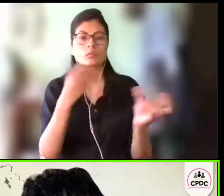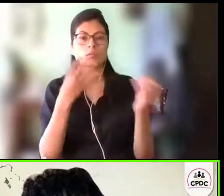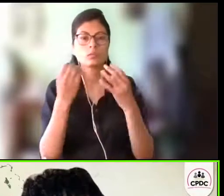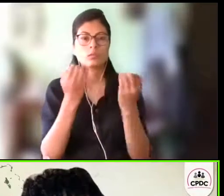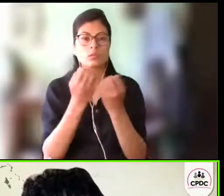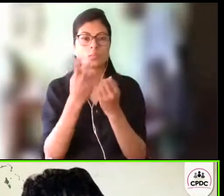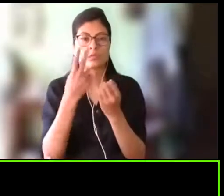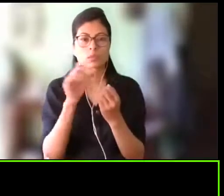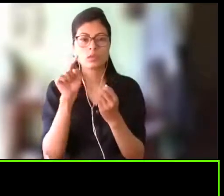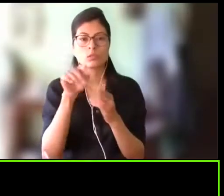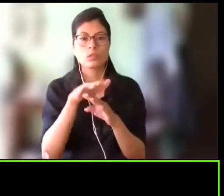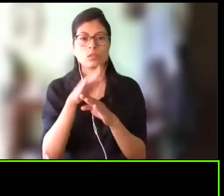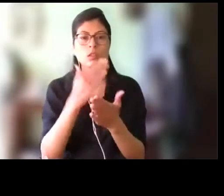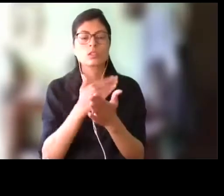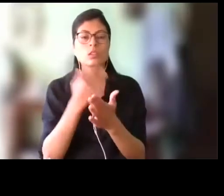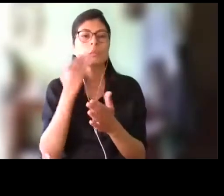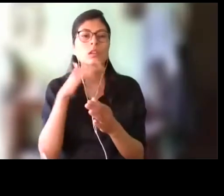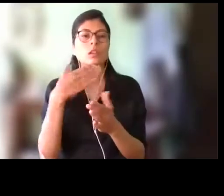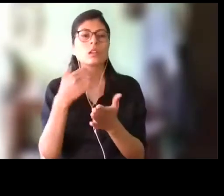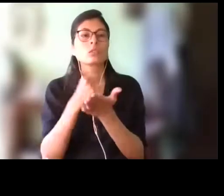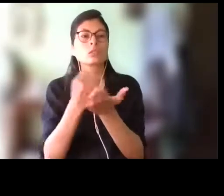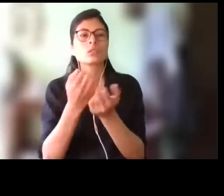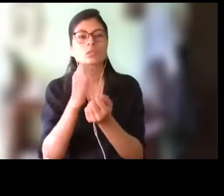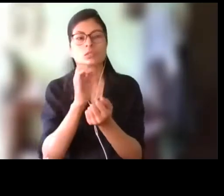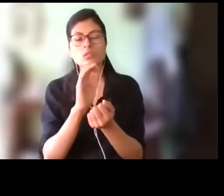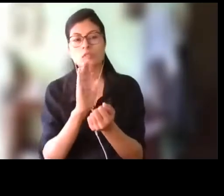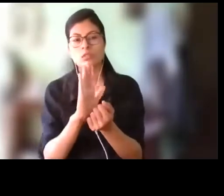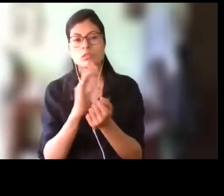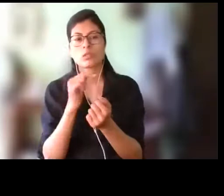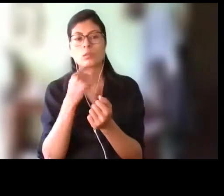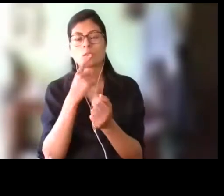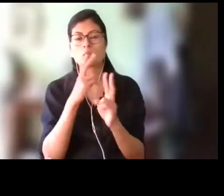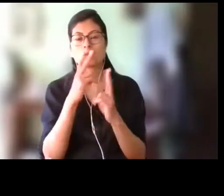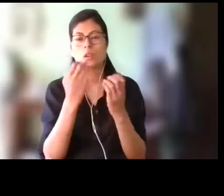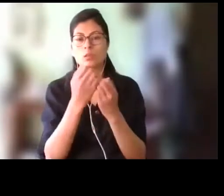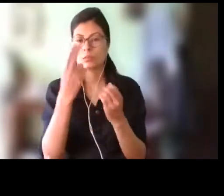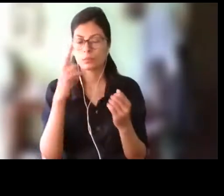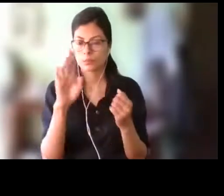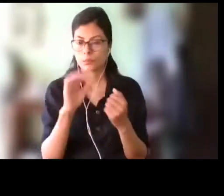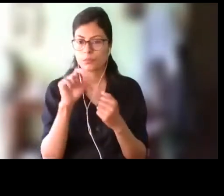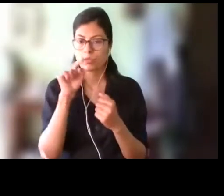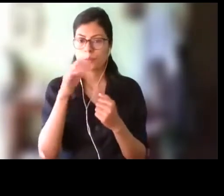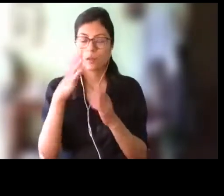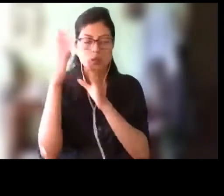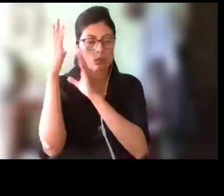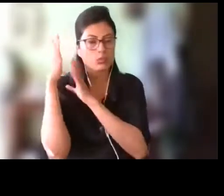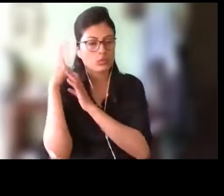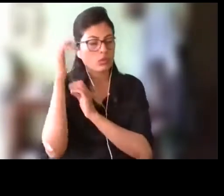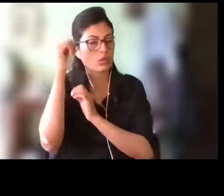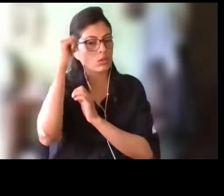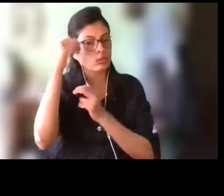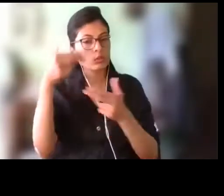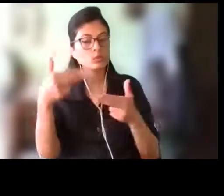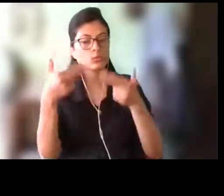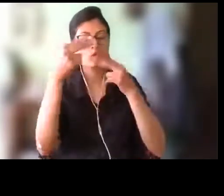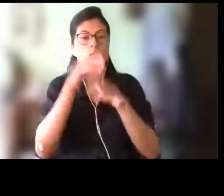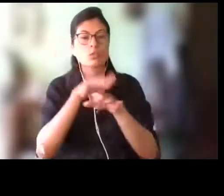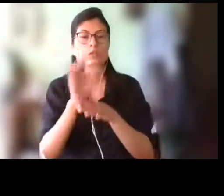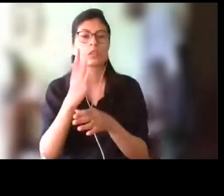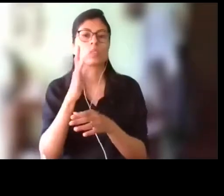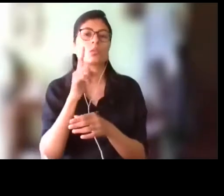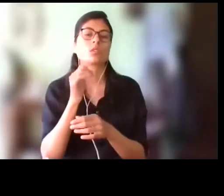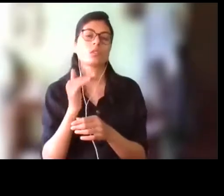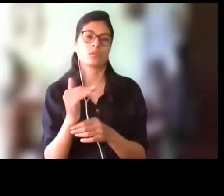women. But what I'd like to hear from you are, what are some of the biggest challenges that you faced in trying to execute these